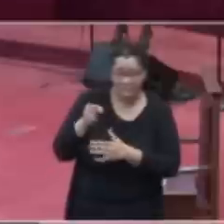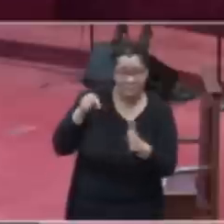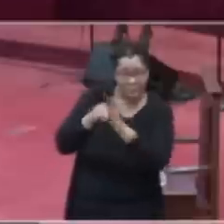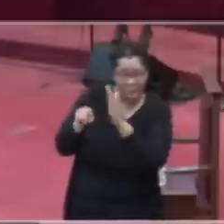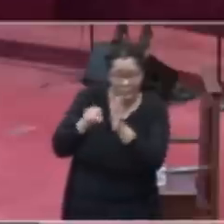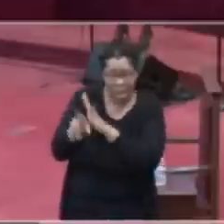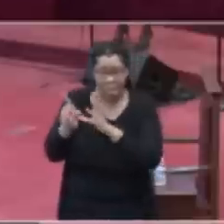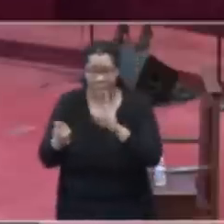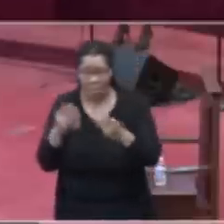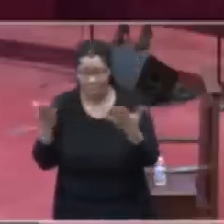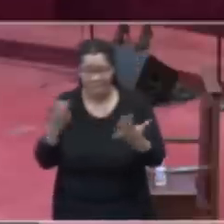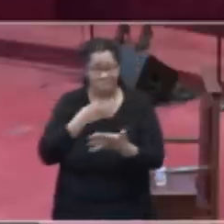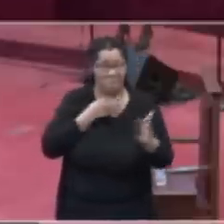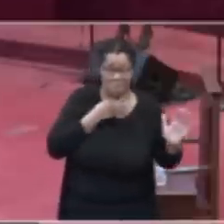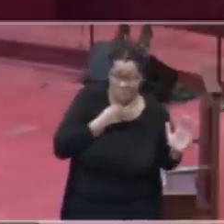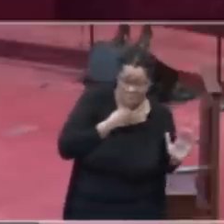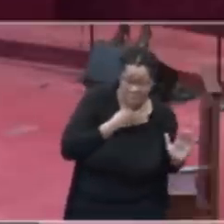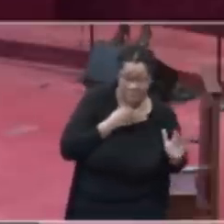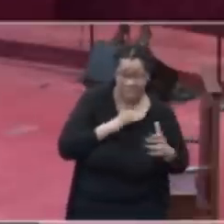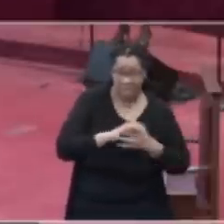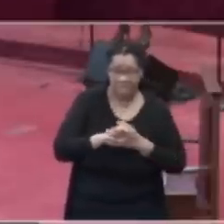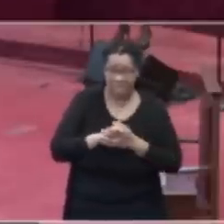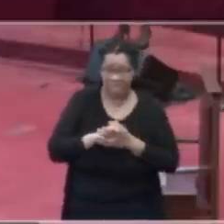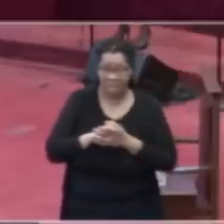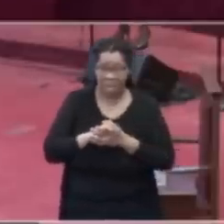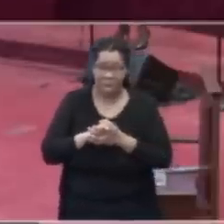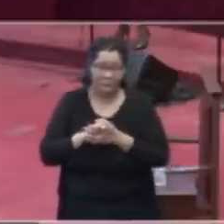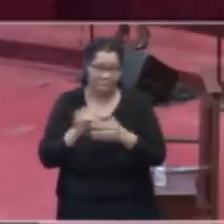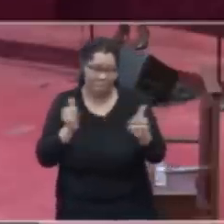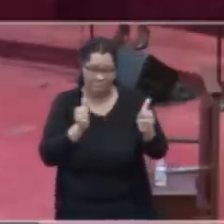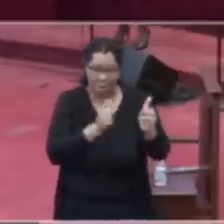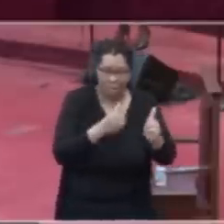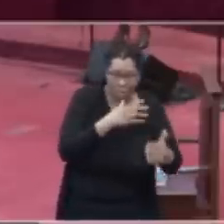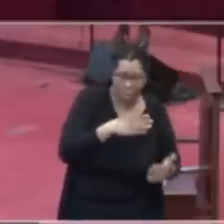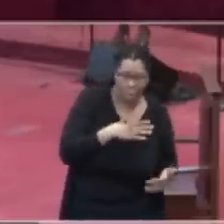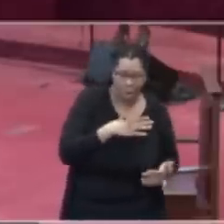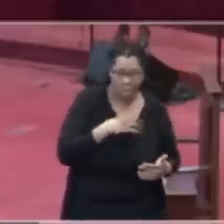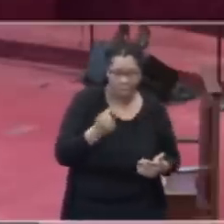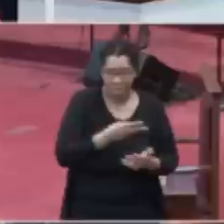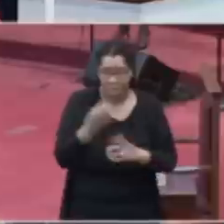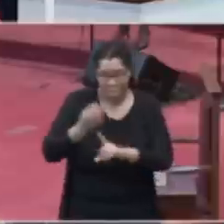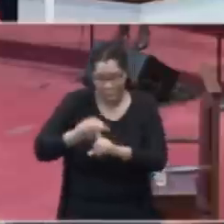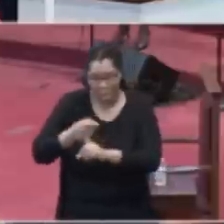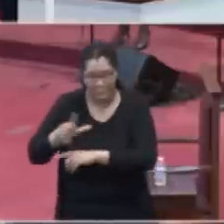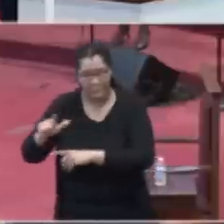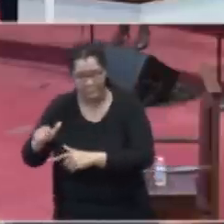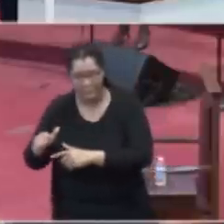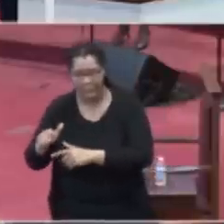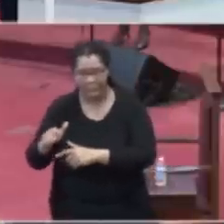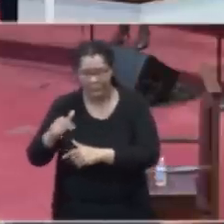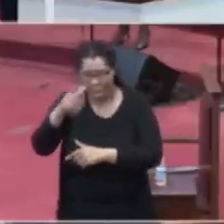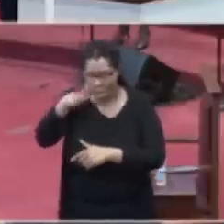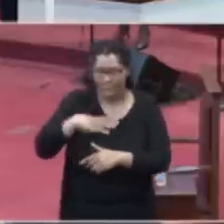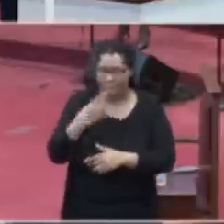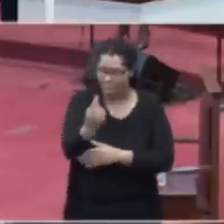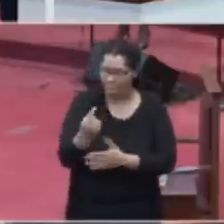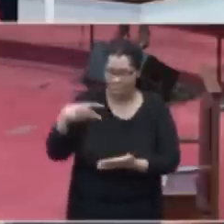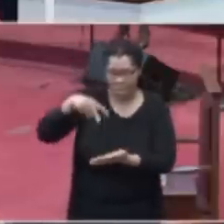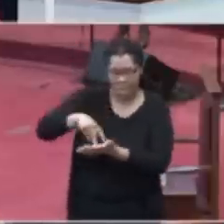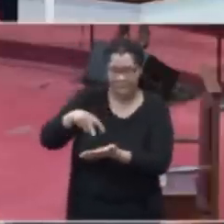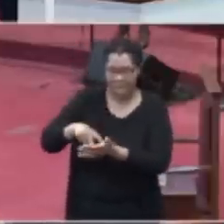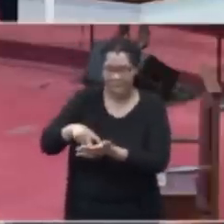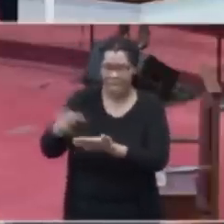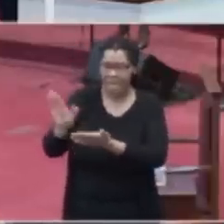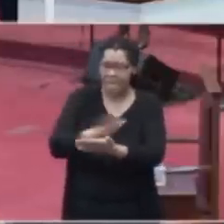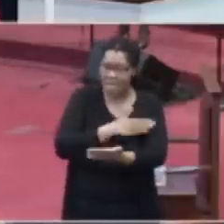here curious, chasing one of our women, and then months later, watch him stand and sing the